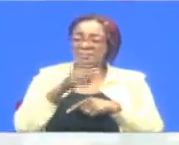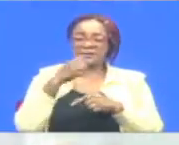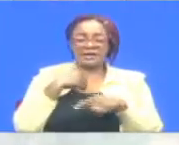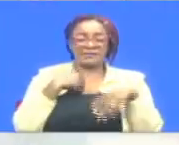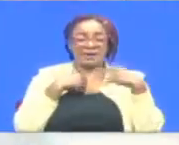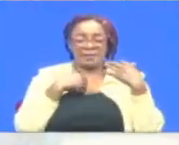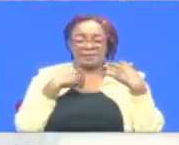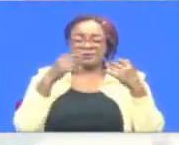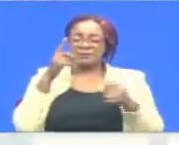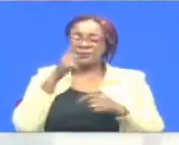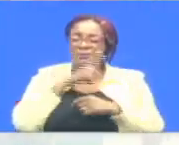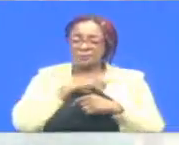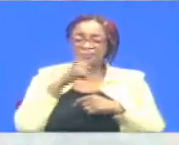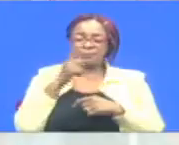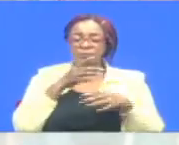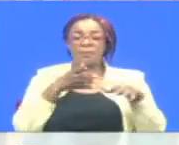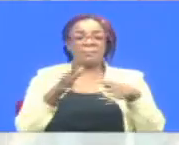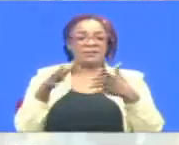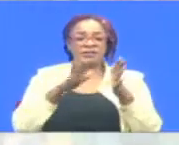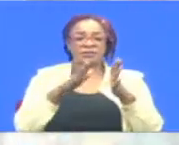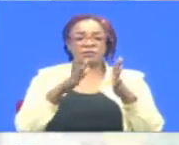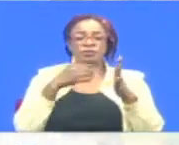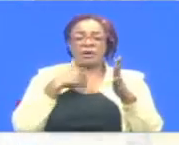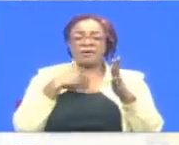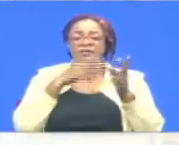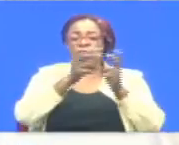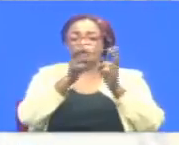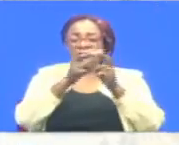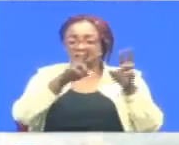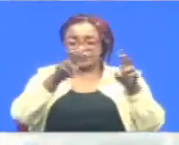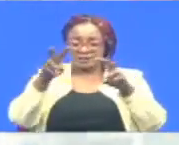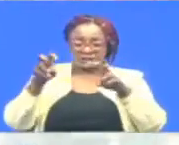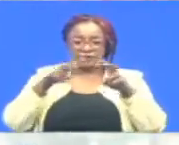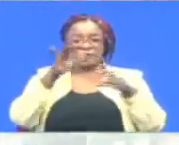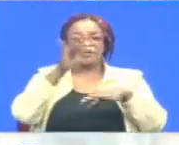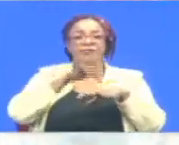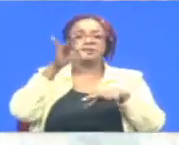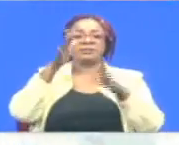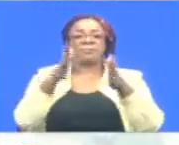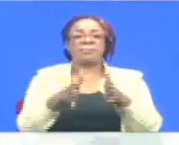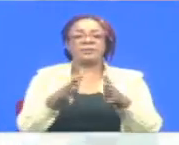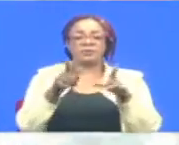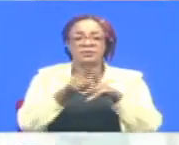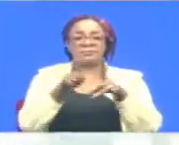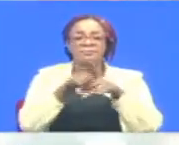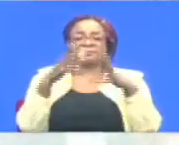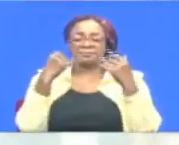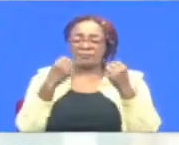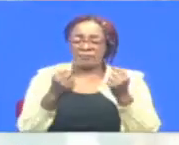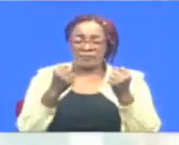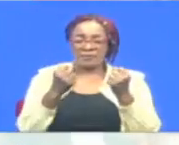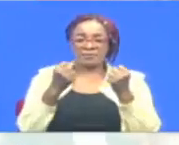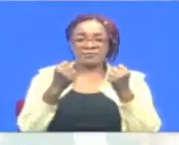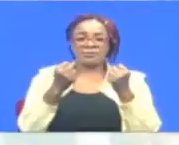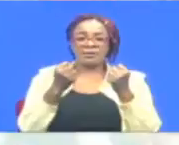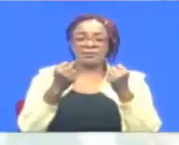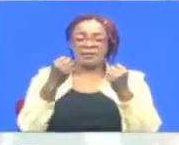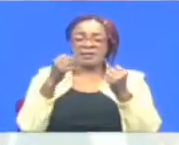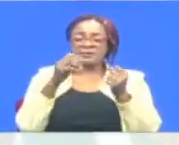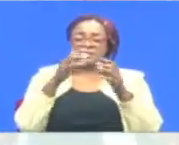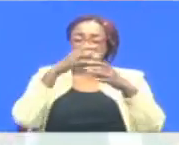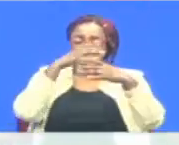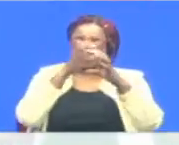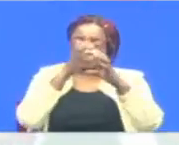measures to strengthen the contact tracing for infected persons, as well as strengthening the county testing capacity.